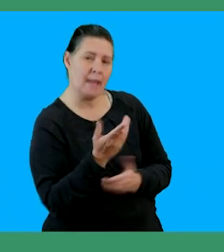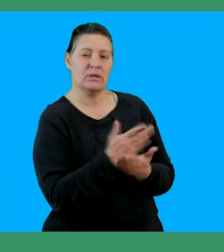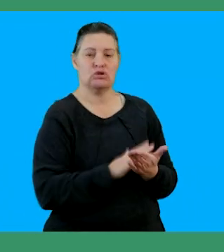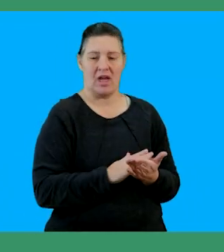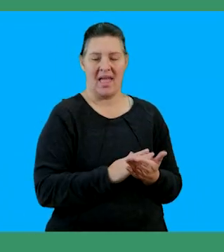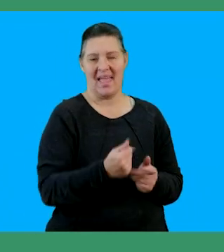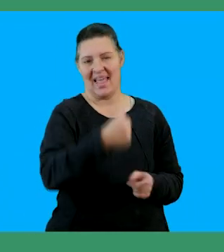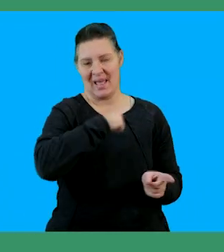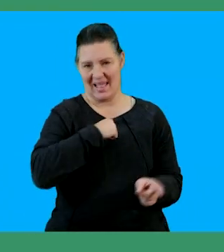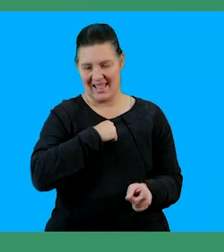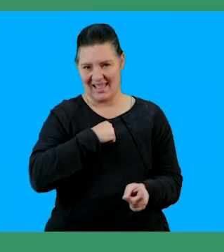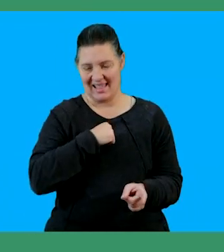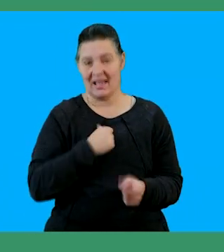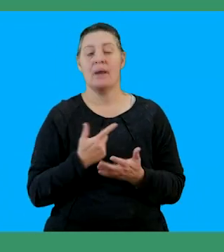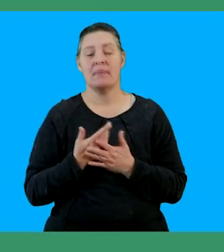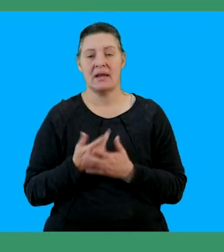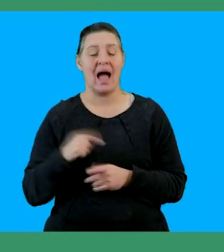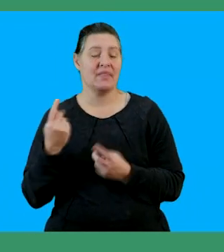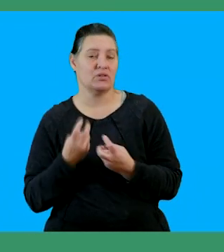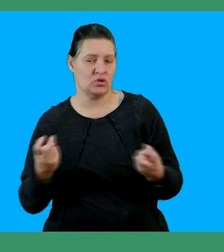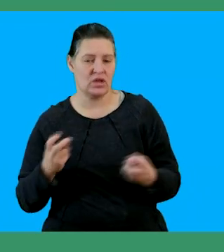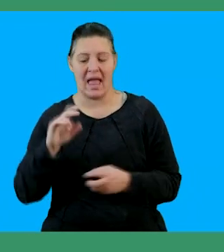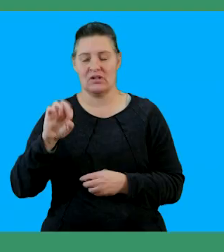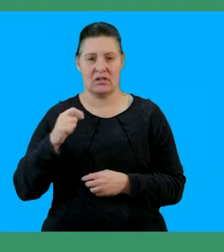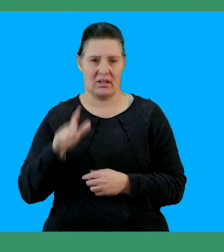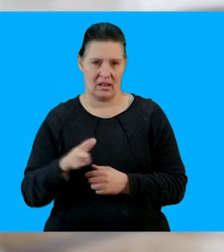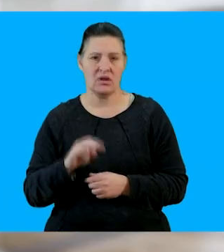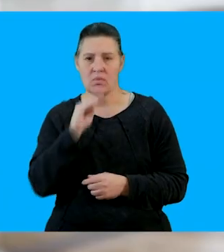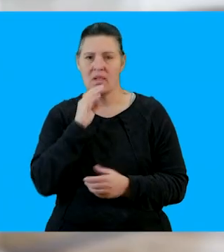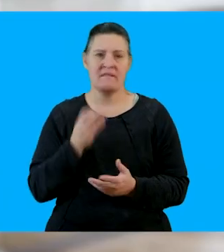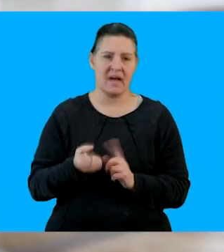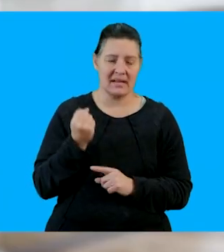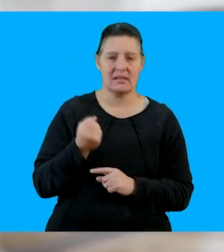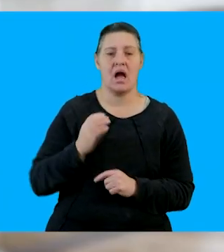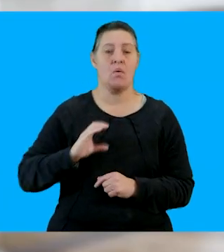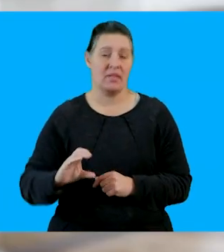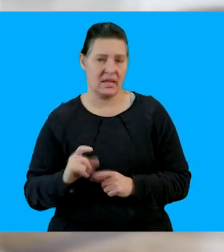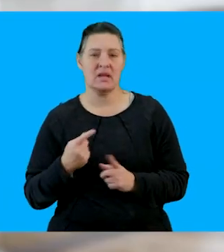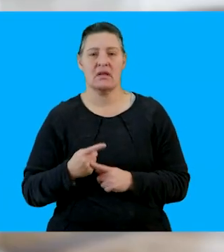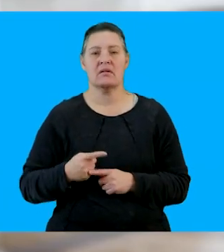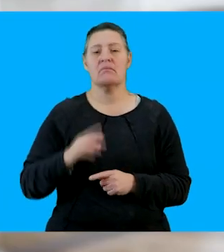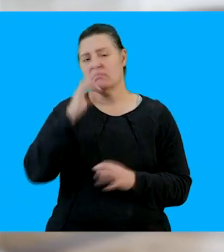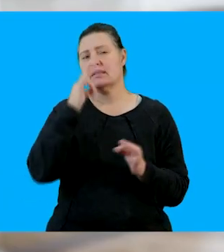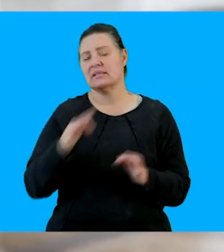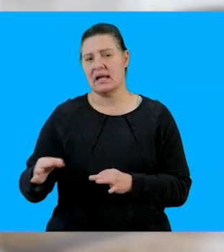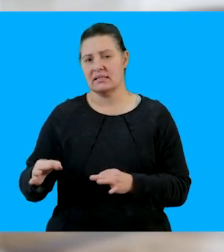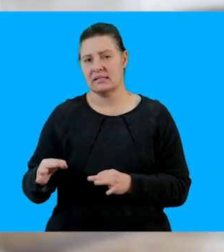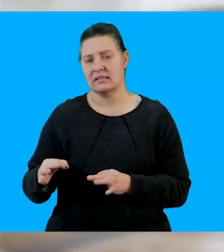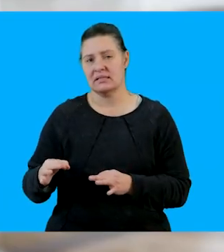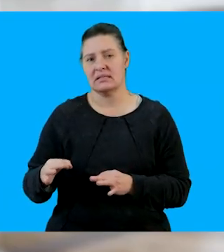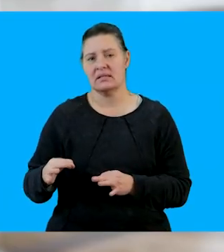exchange for a share in the business. Another source of funding is angel funding, whereby you would find a wealthy entrepreneur, they decide